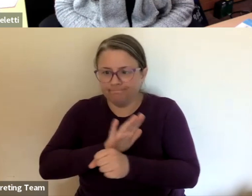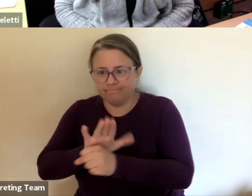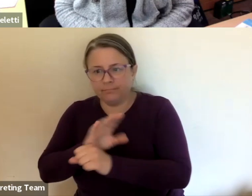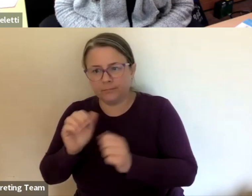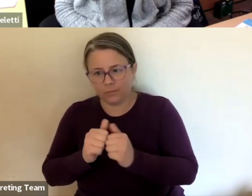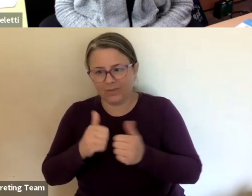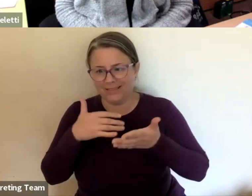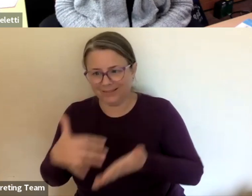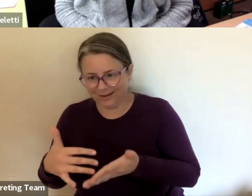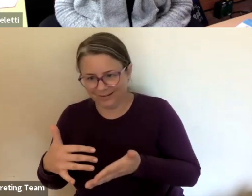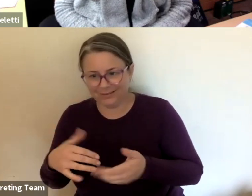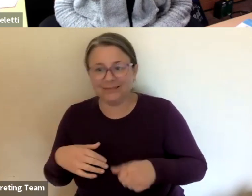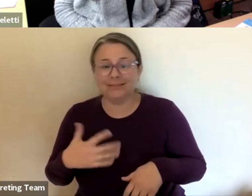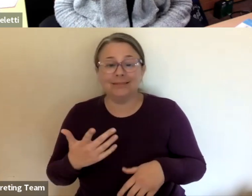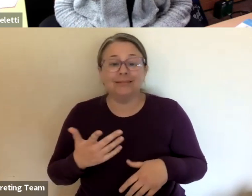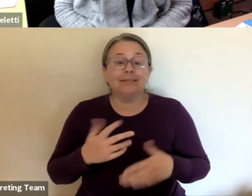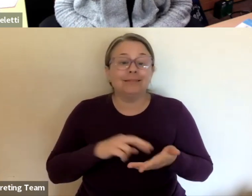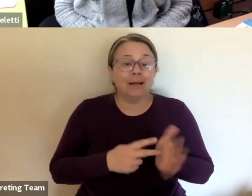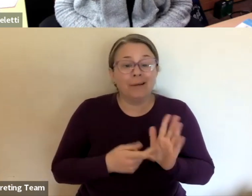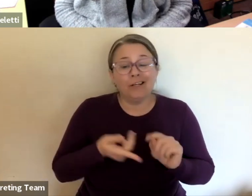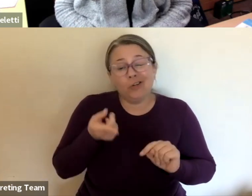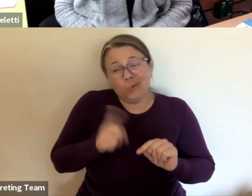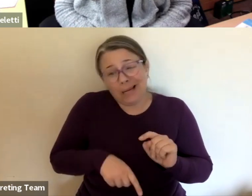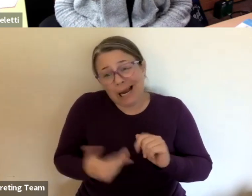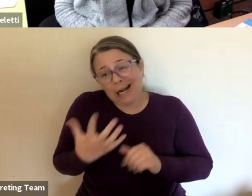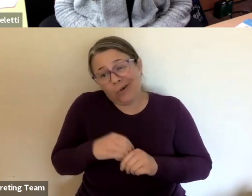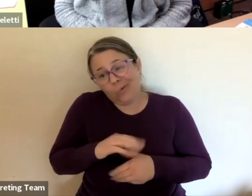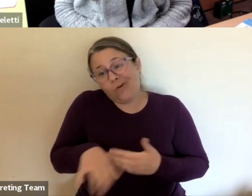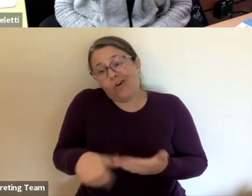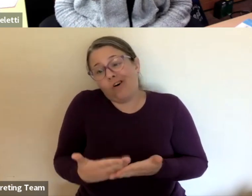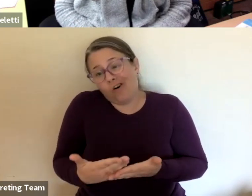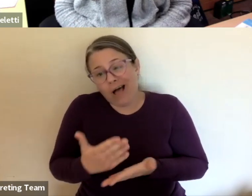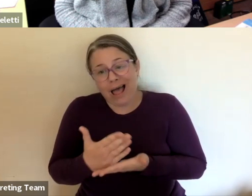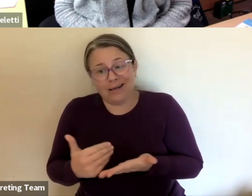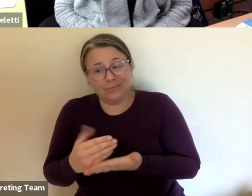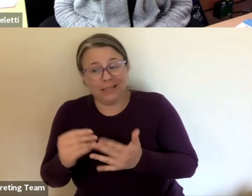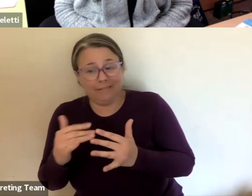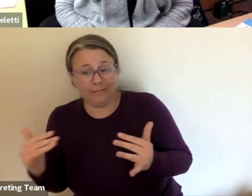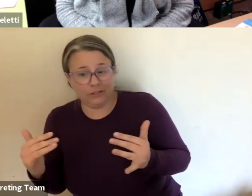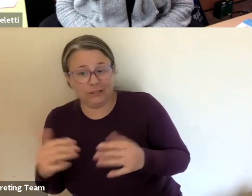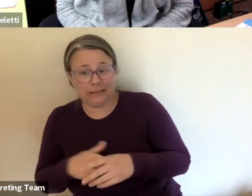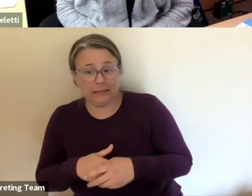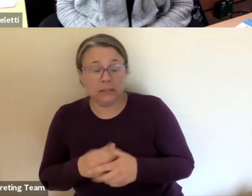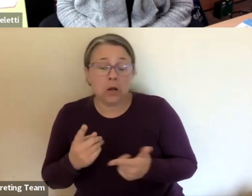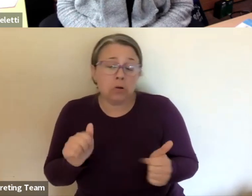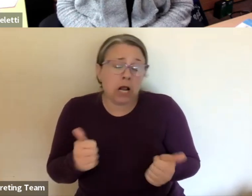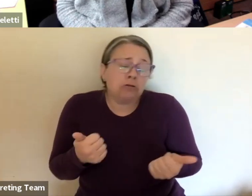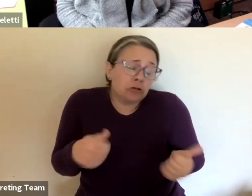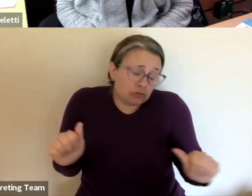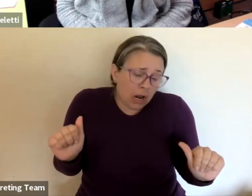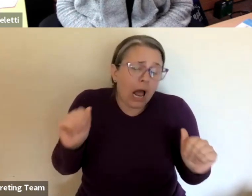represented. That doesn't mean that you don't try to diversify. It just means that it's understandable that that